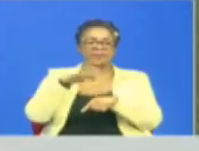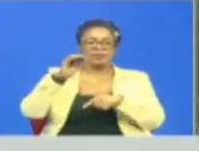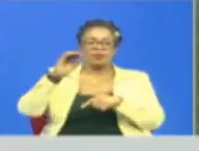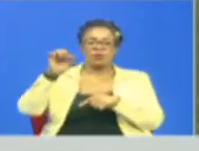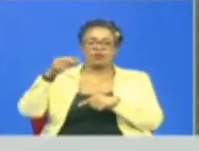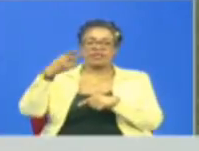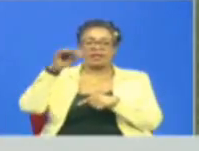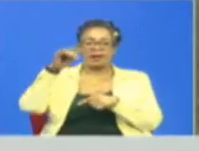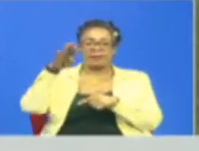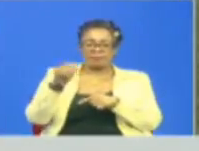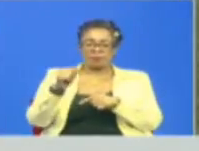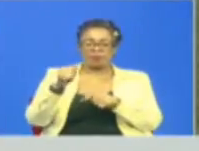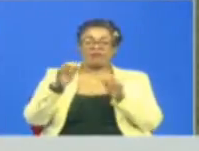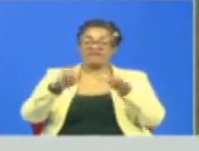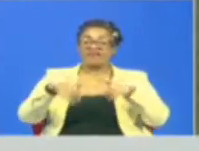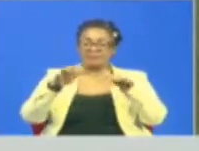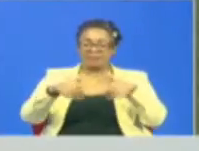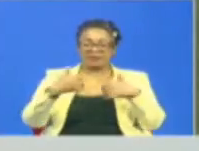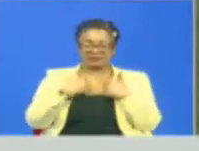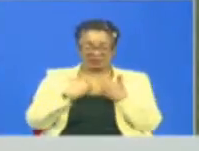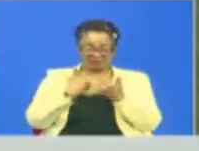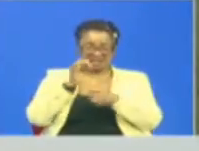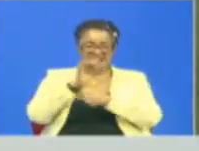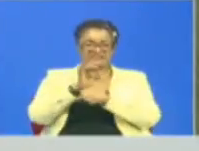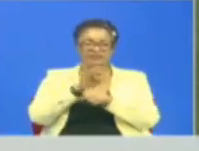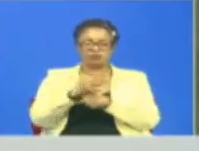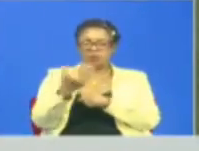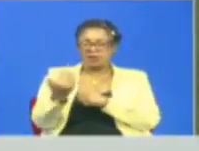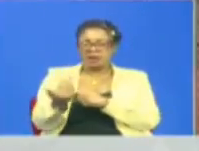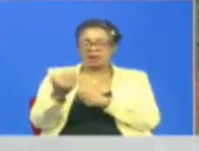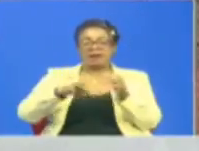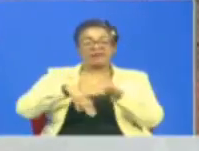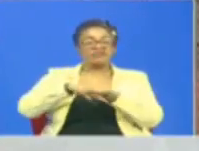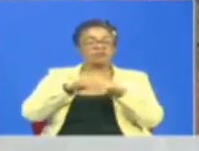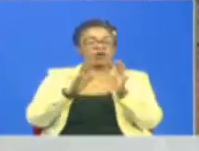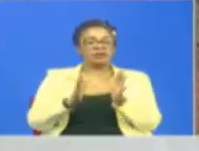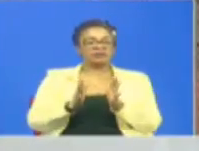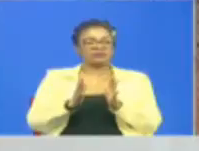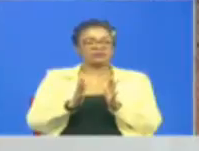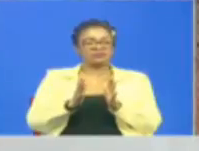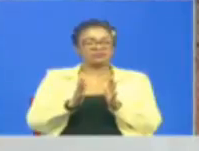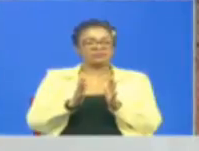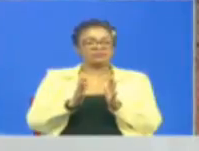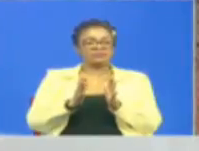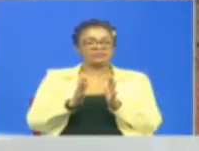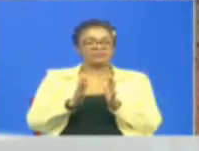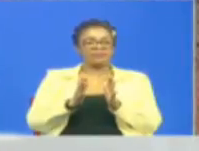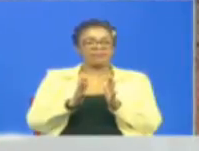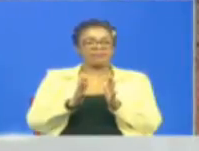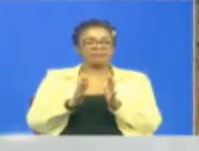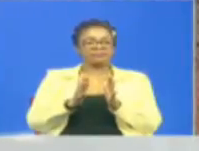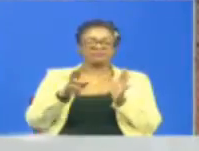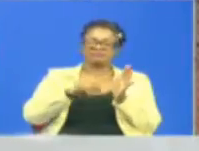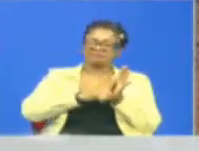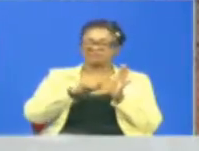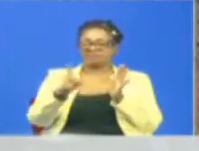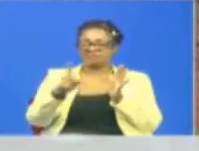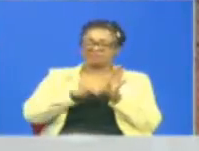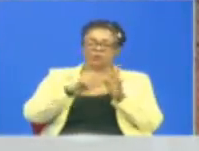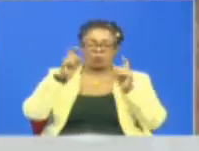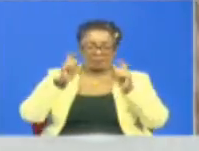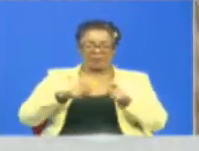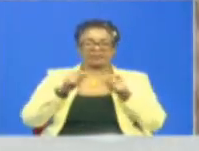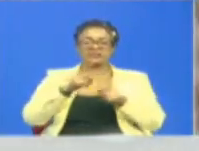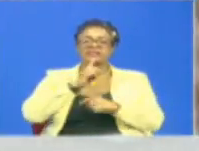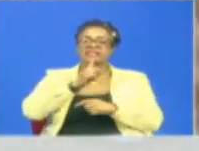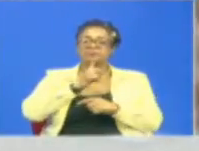farmer, has a piece of advice to young players. Discipline ni key on and off the field. Lazima kuwe kwa discipline